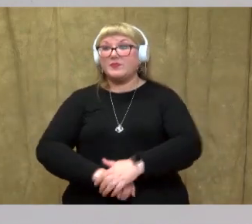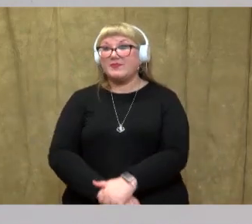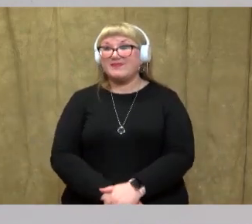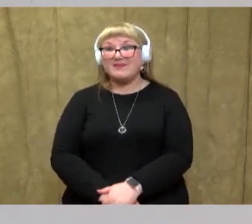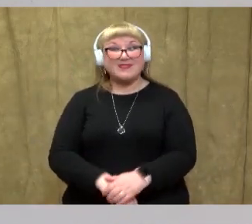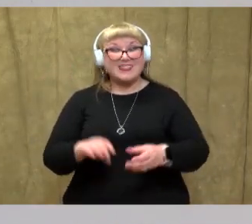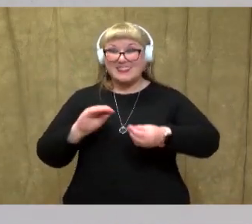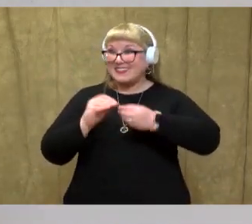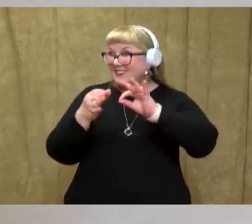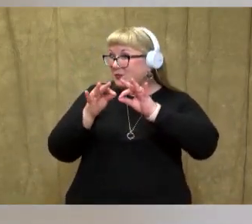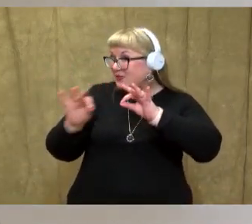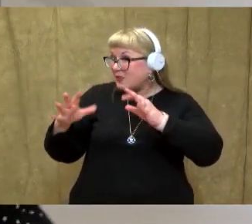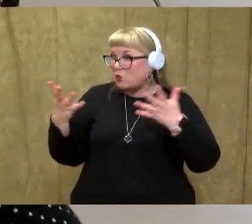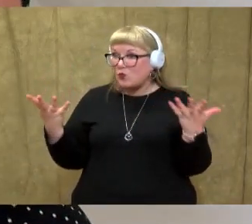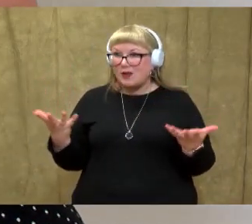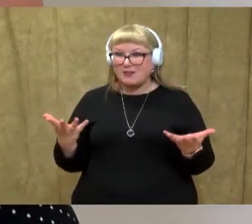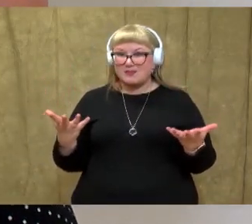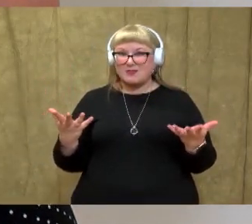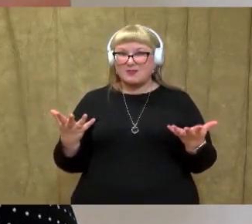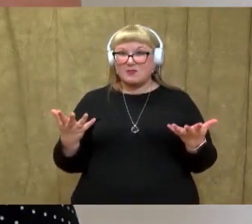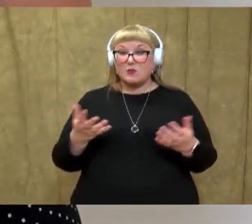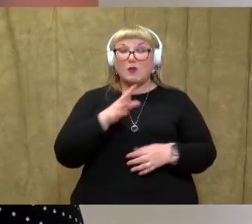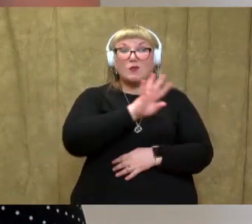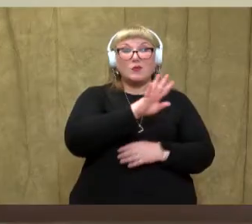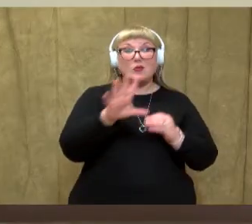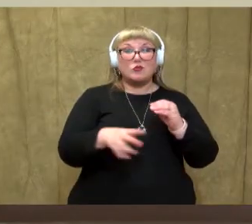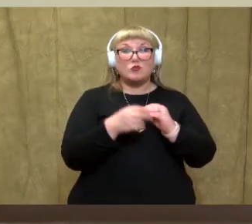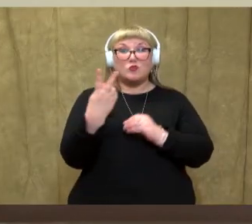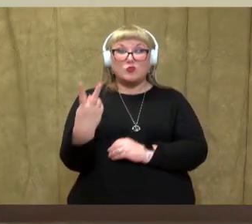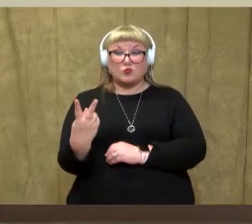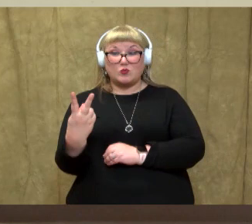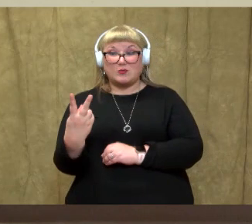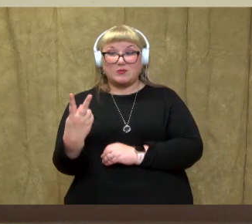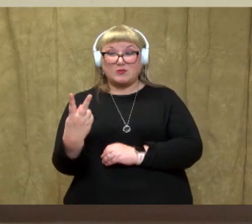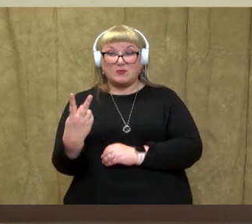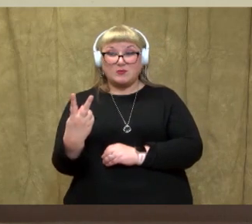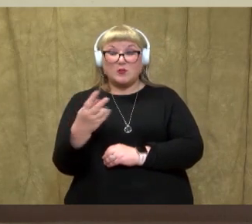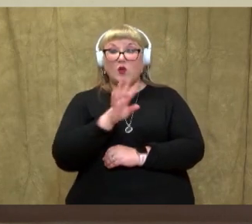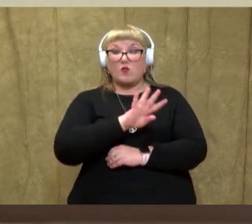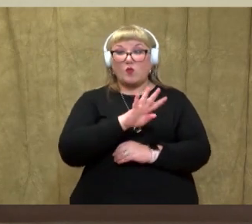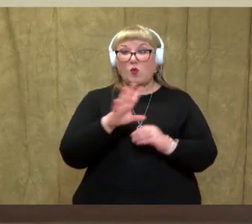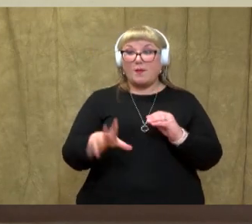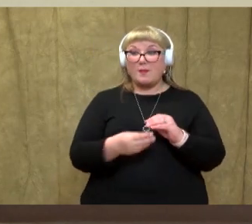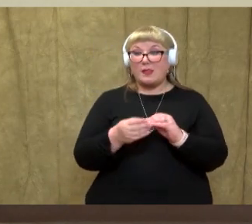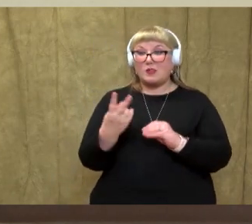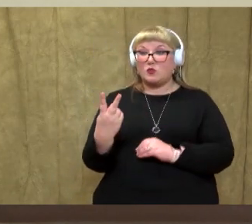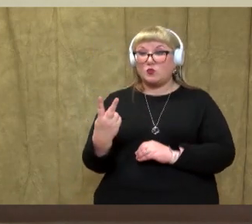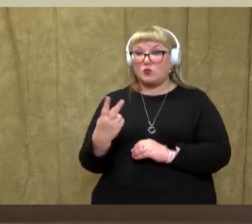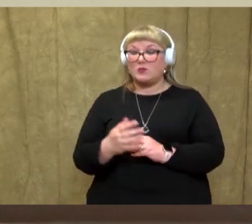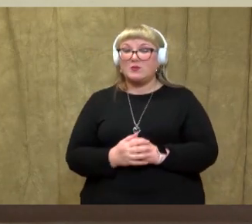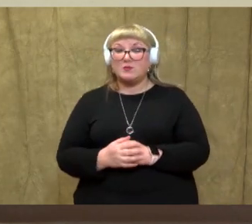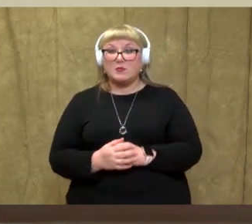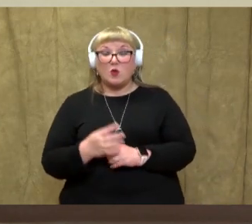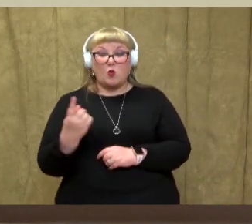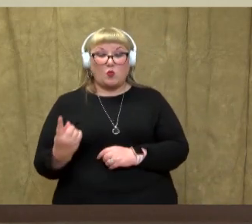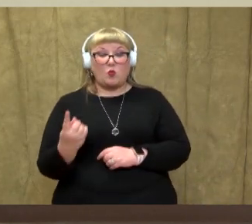Our number sentence for this problem is 4 plus 2. Let's lay out our pepperonis.